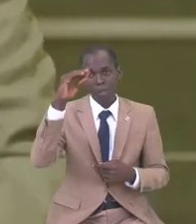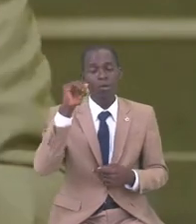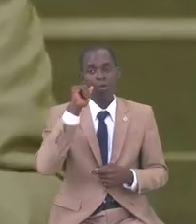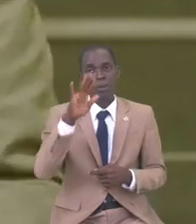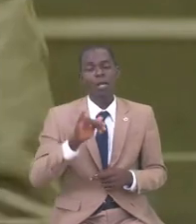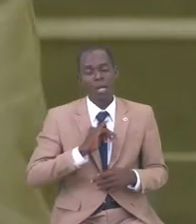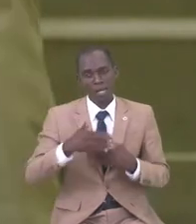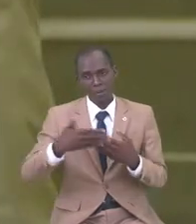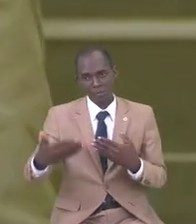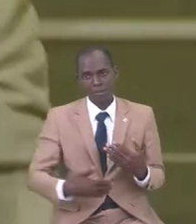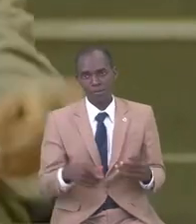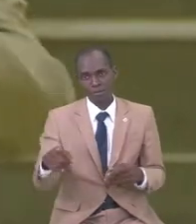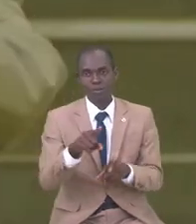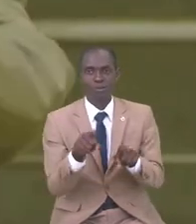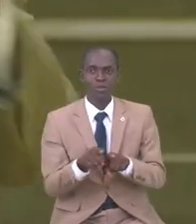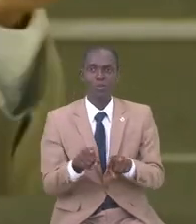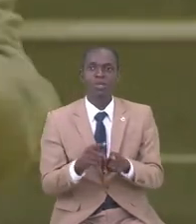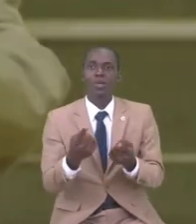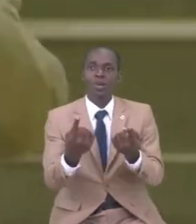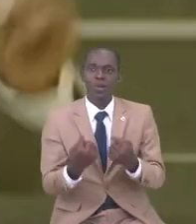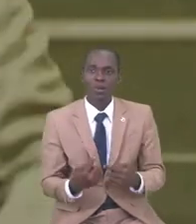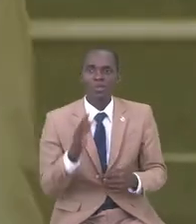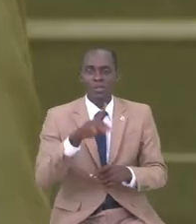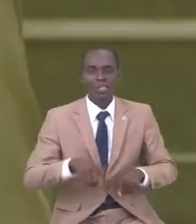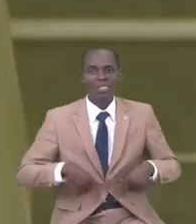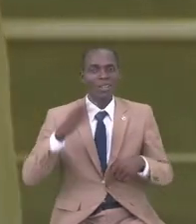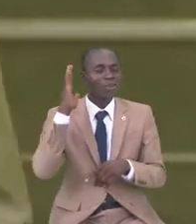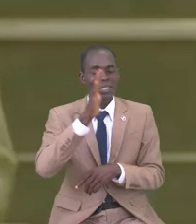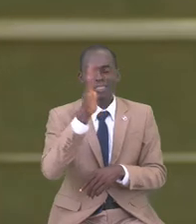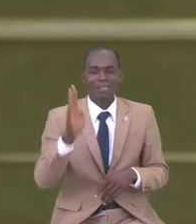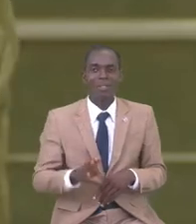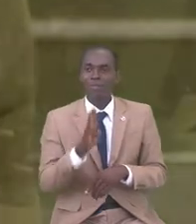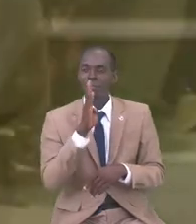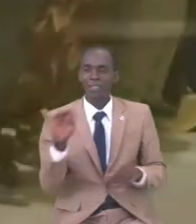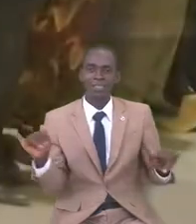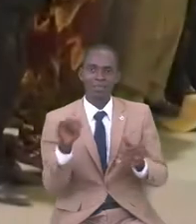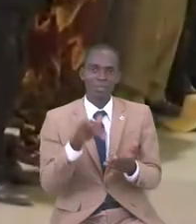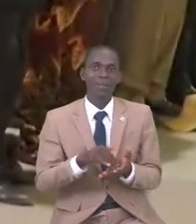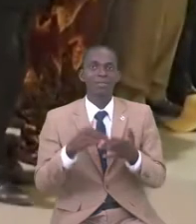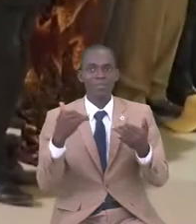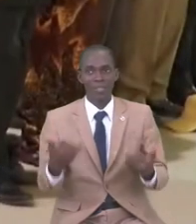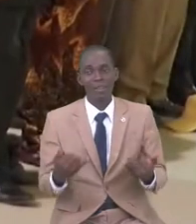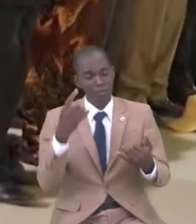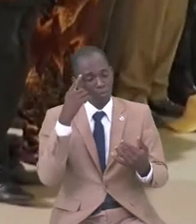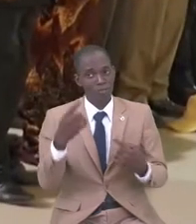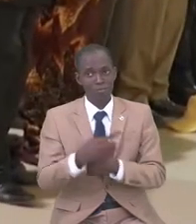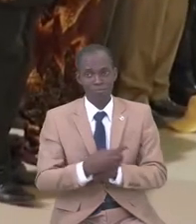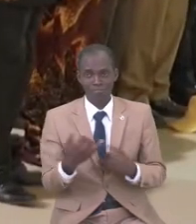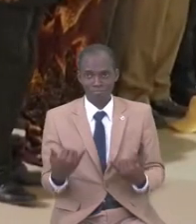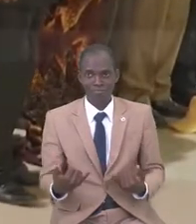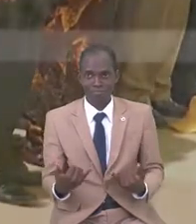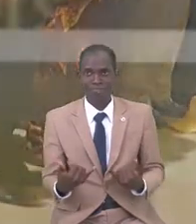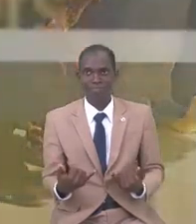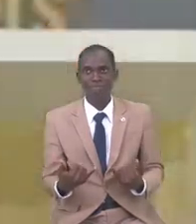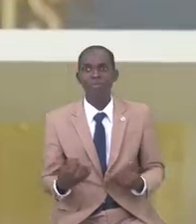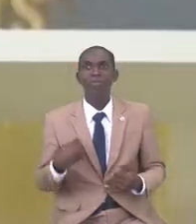to come. Your life will never be the same again. Now, for today, we've